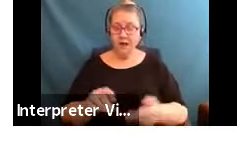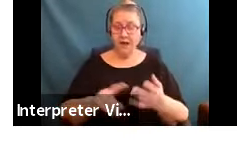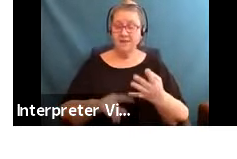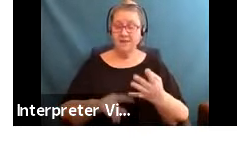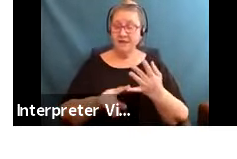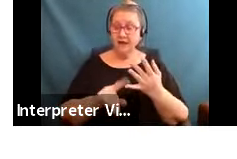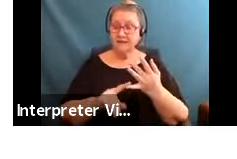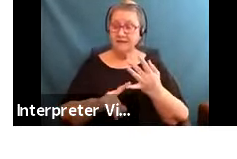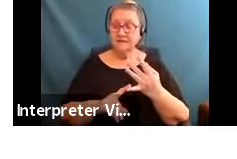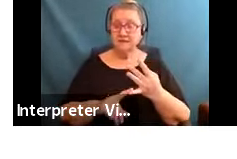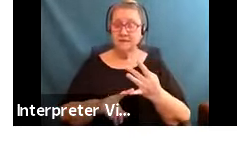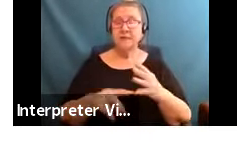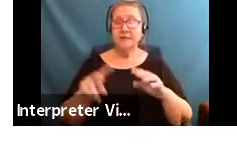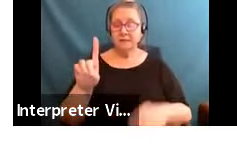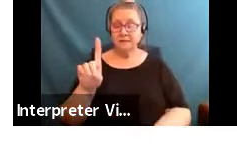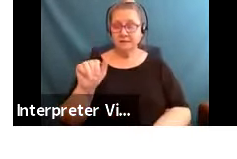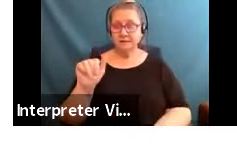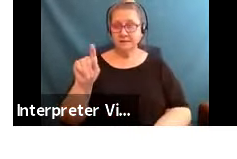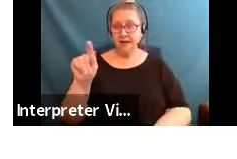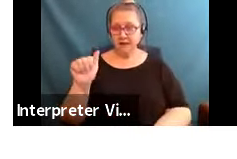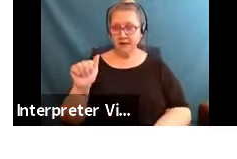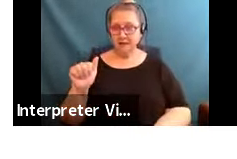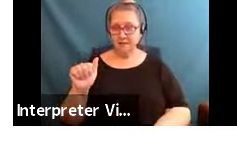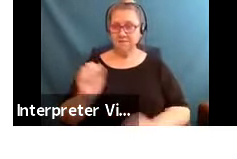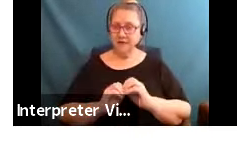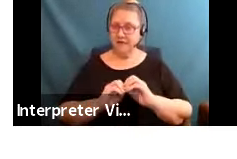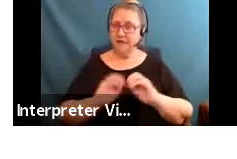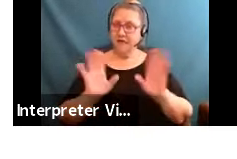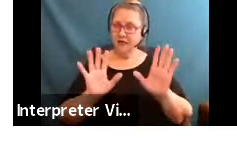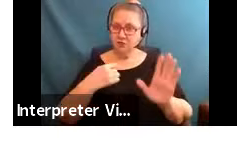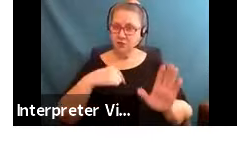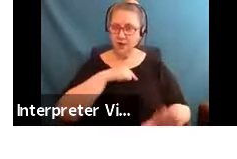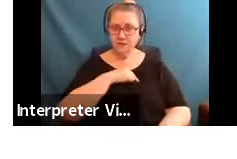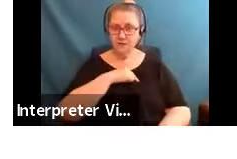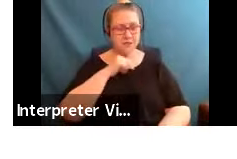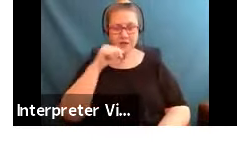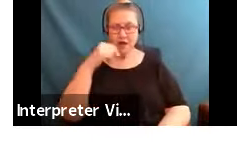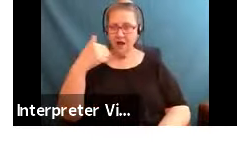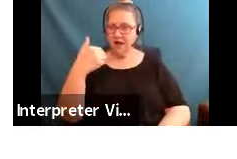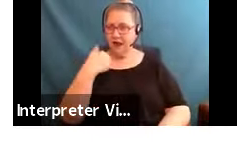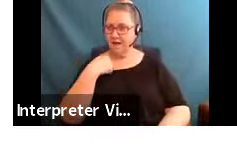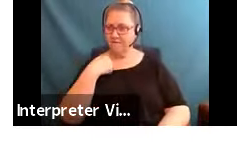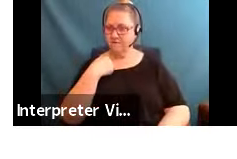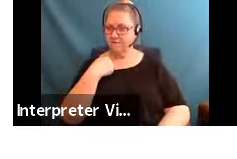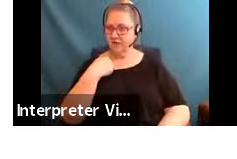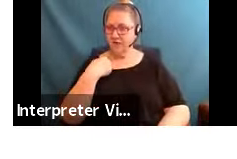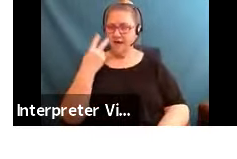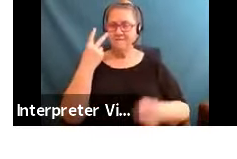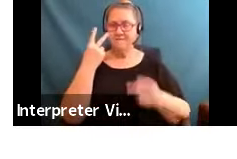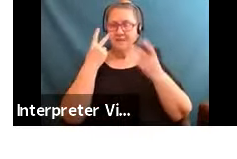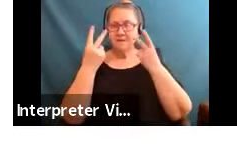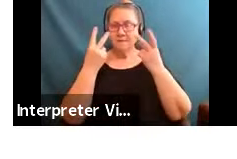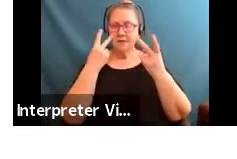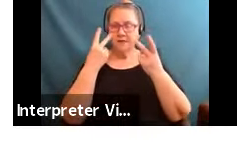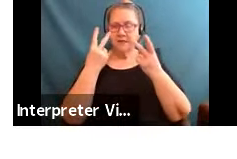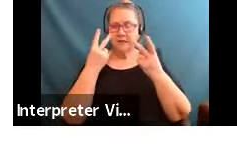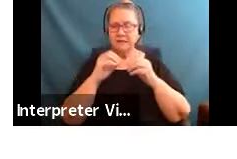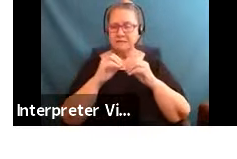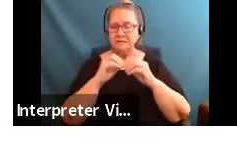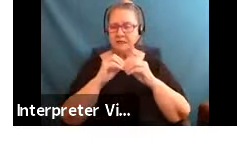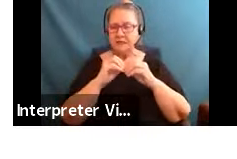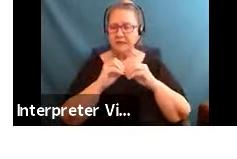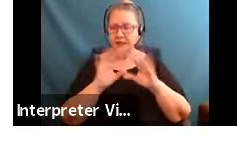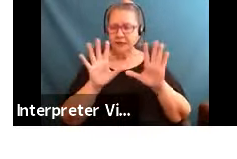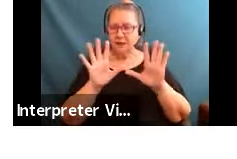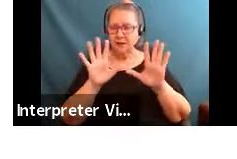the issue of data. It's become clear to us that we do not have visibility on exactly what is